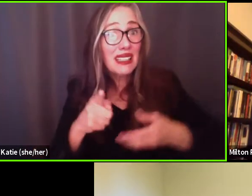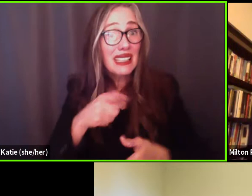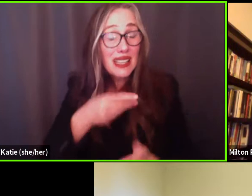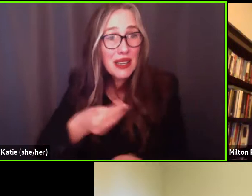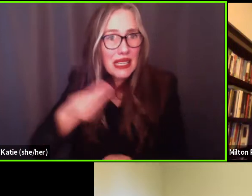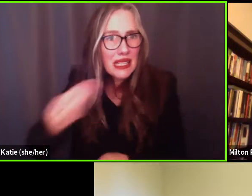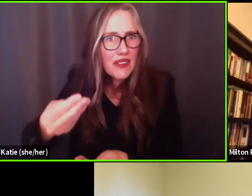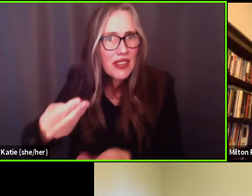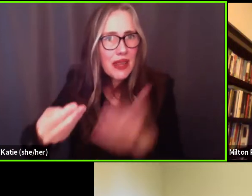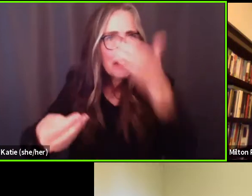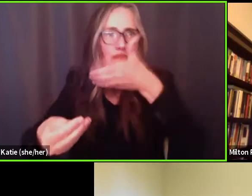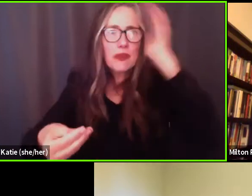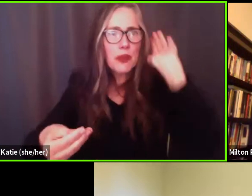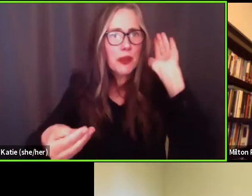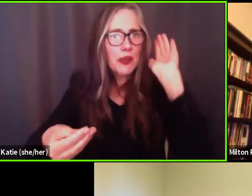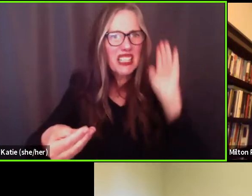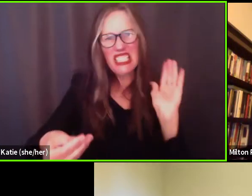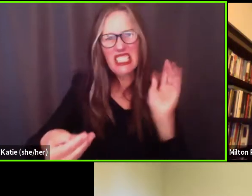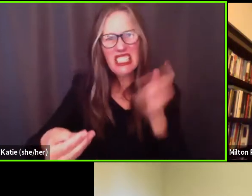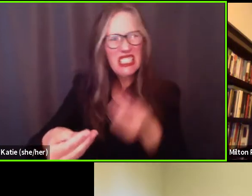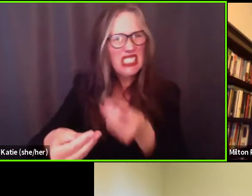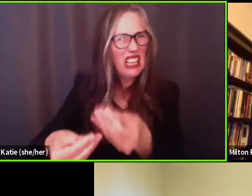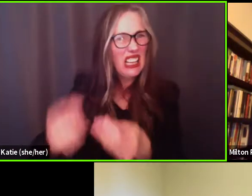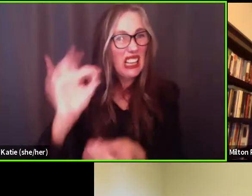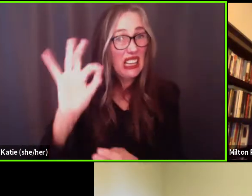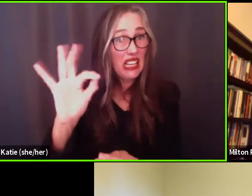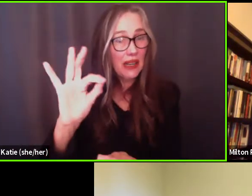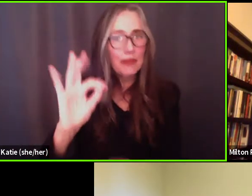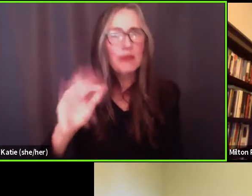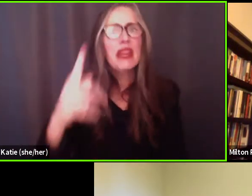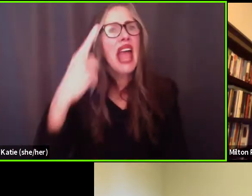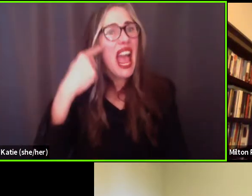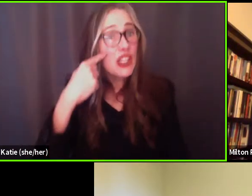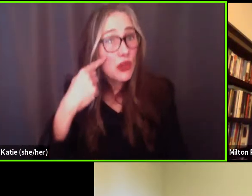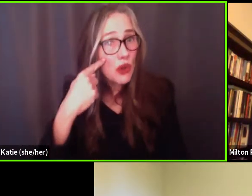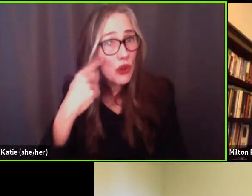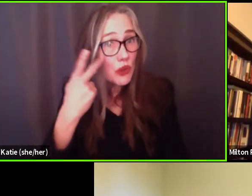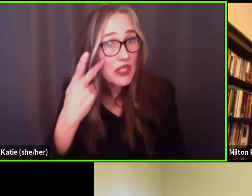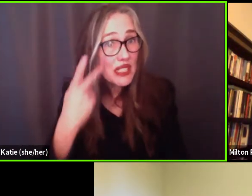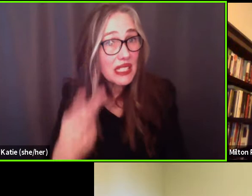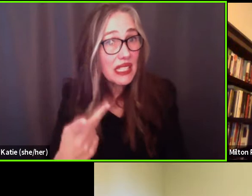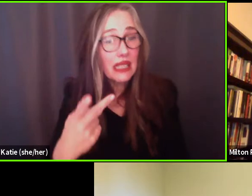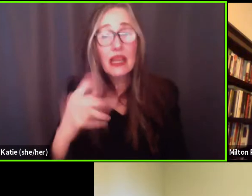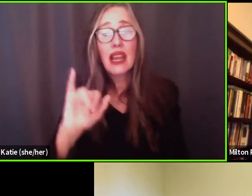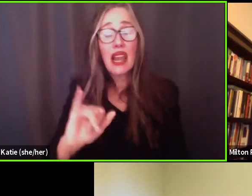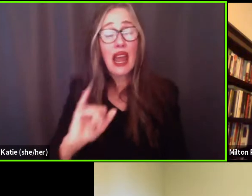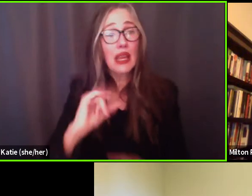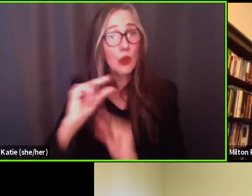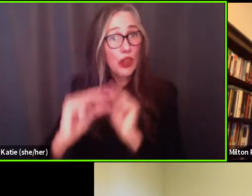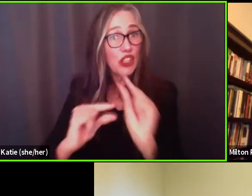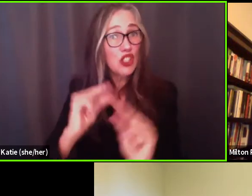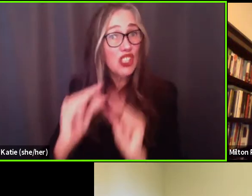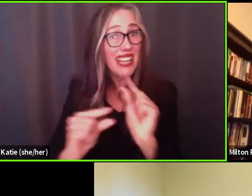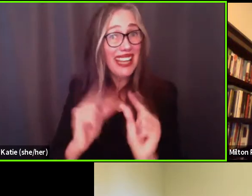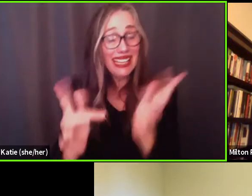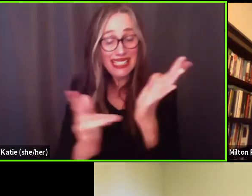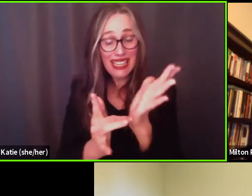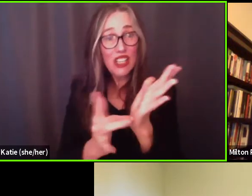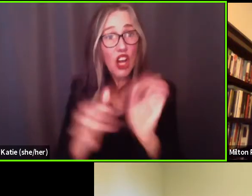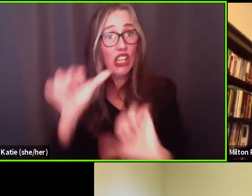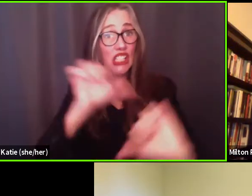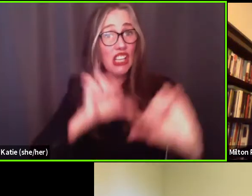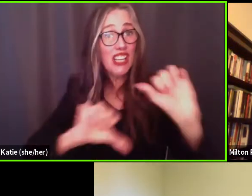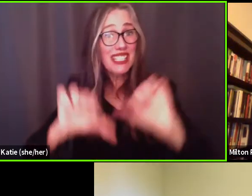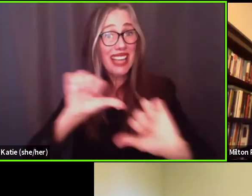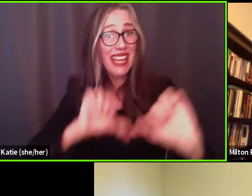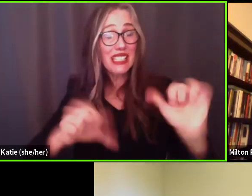a lot of people um so i'm warning do you think it's too late to get out in front of this juggernaut and if not you know